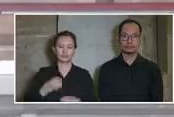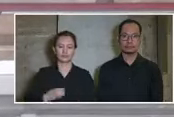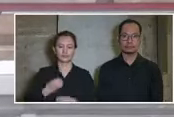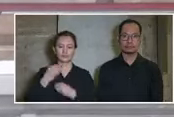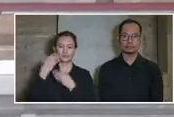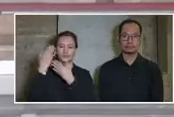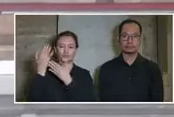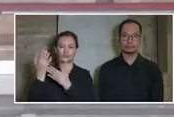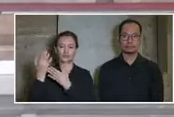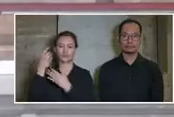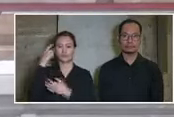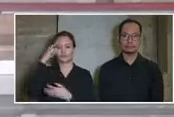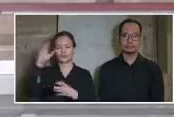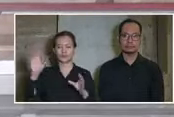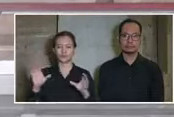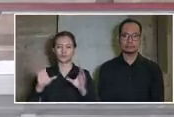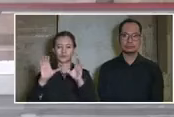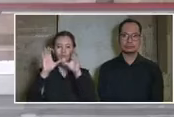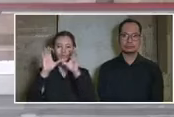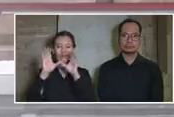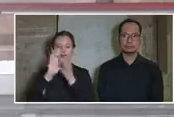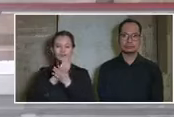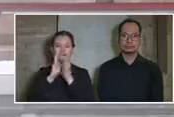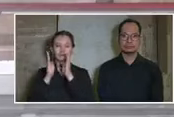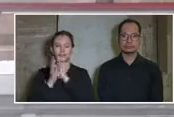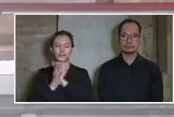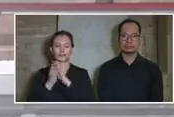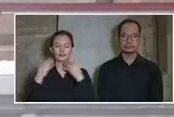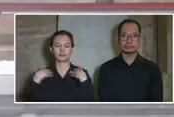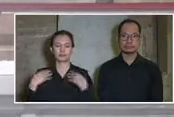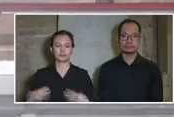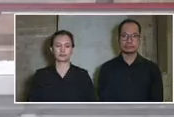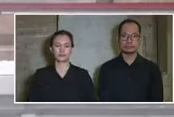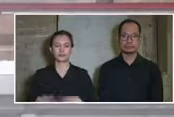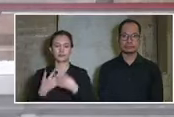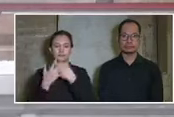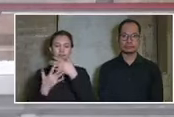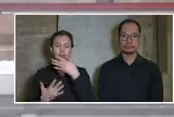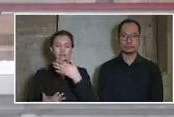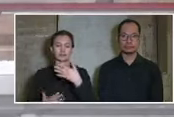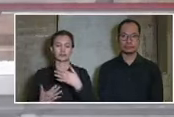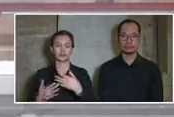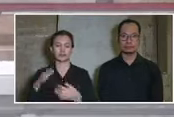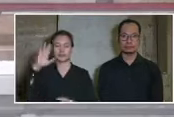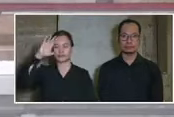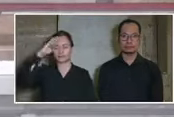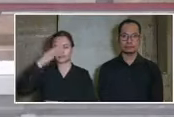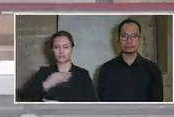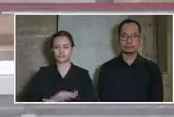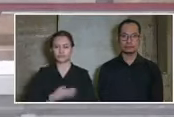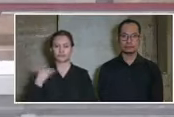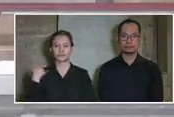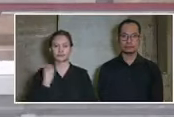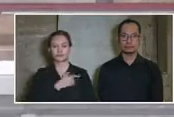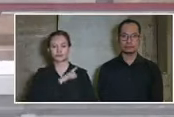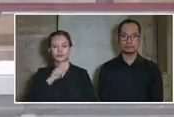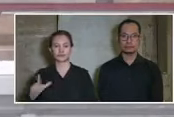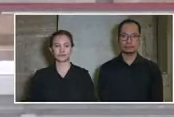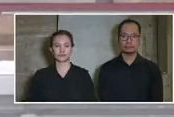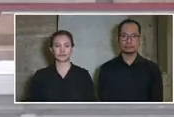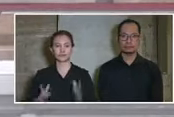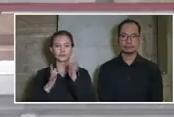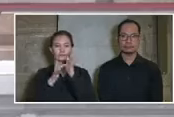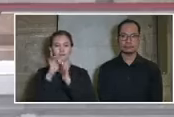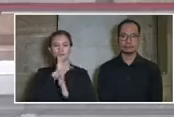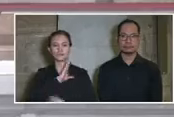for consecration, that they may become the body and blood of your Son, our Lord Jesus